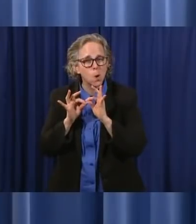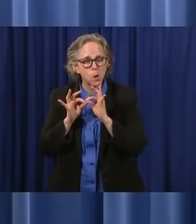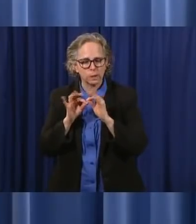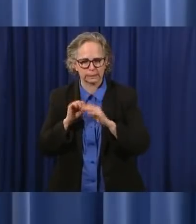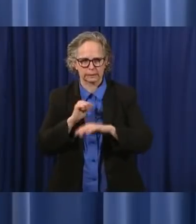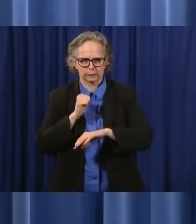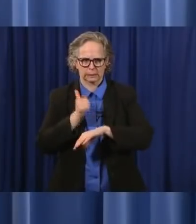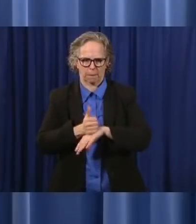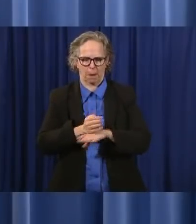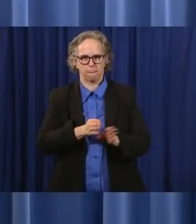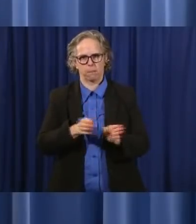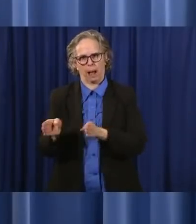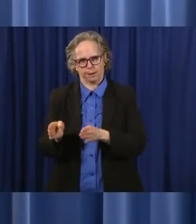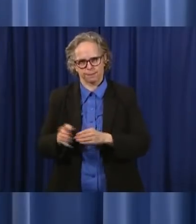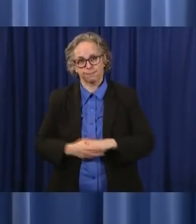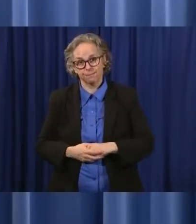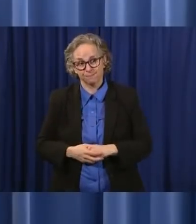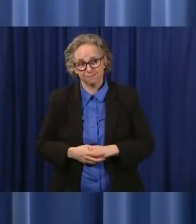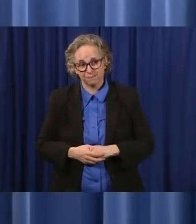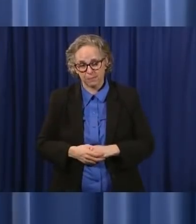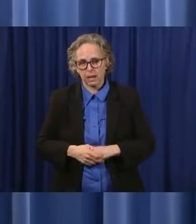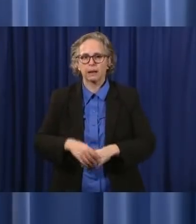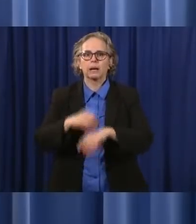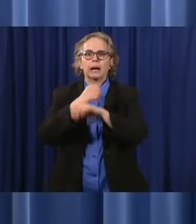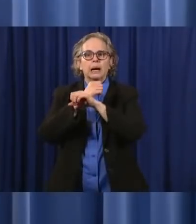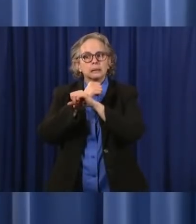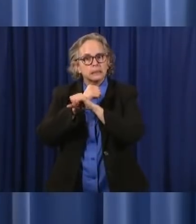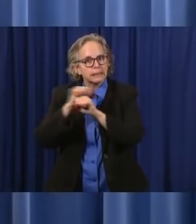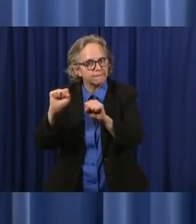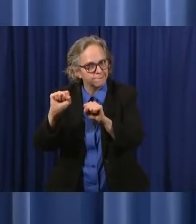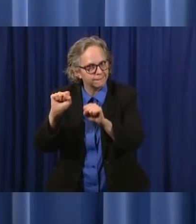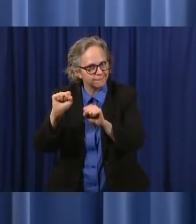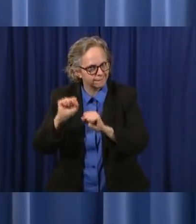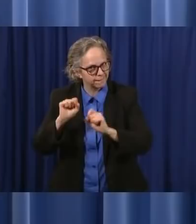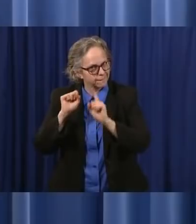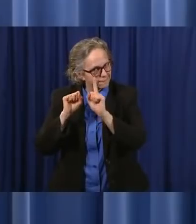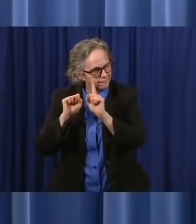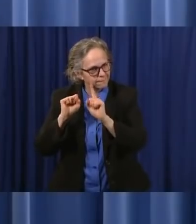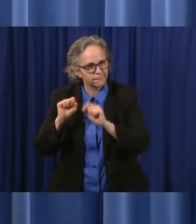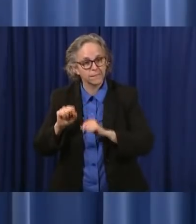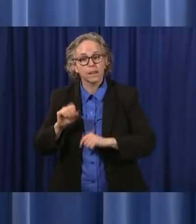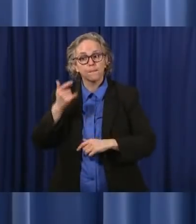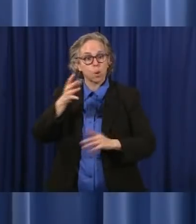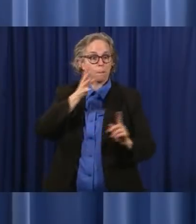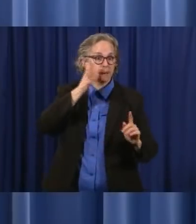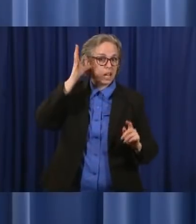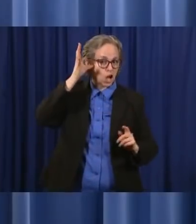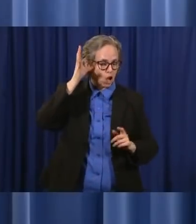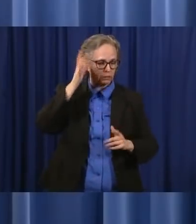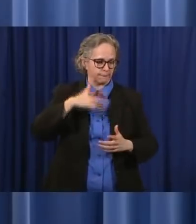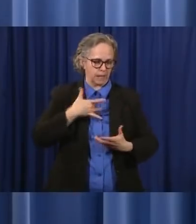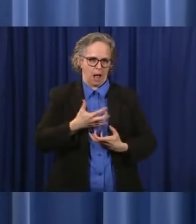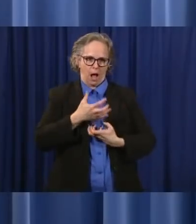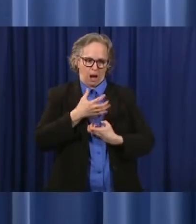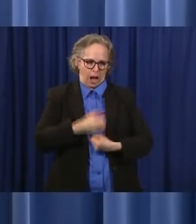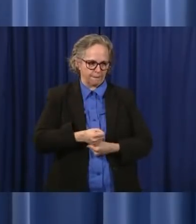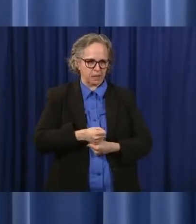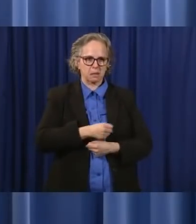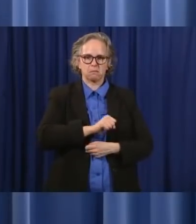to assure parents and those who are the caregivers, those people who work